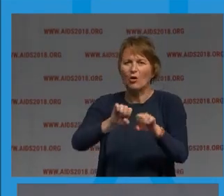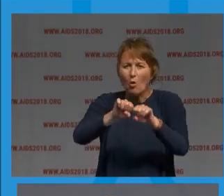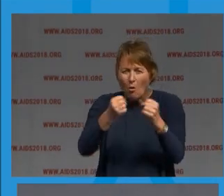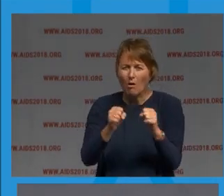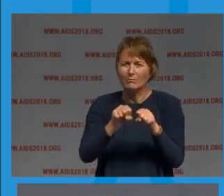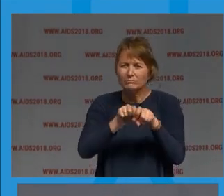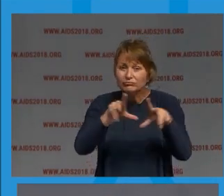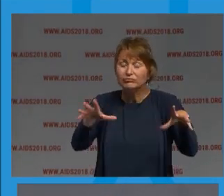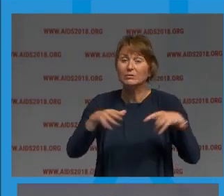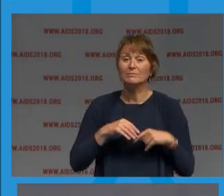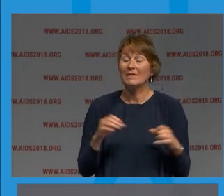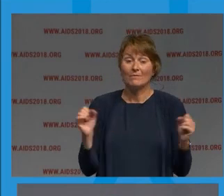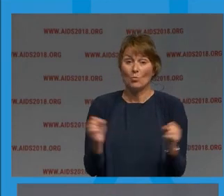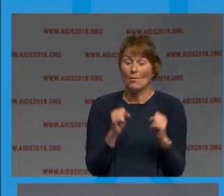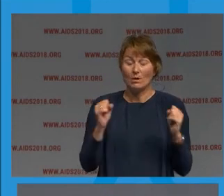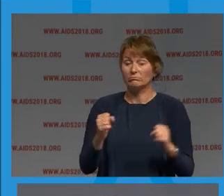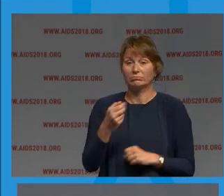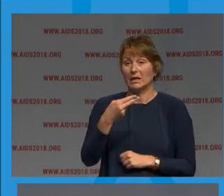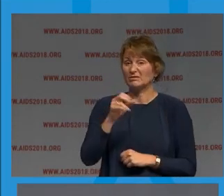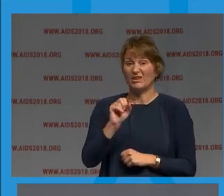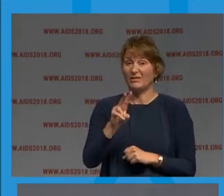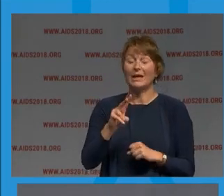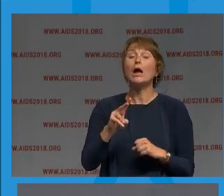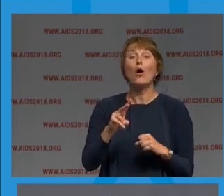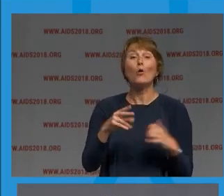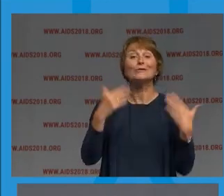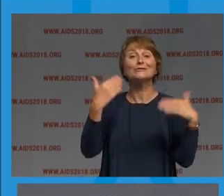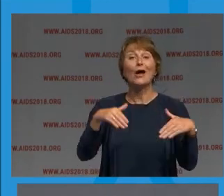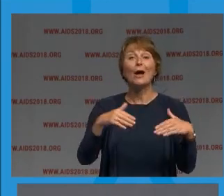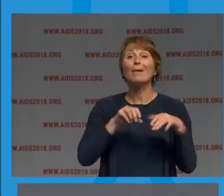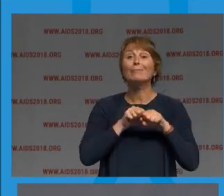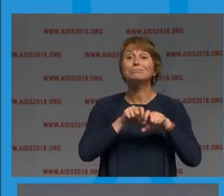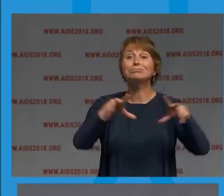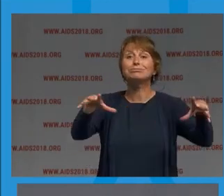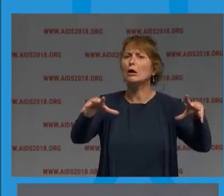cannot be stopped, nor in our region, neither in globally.